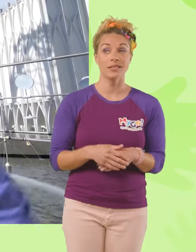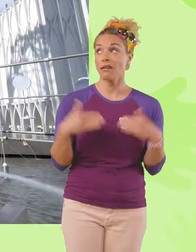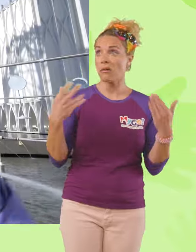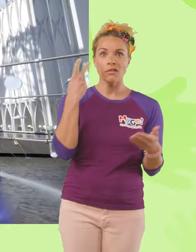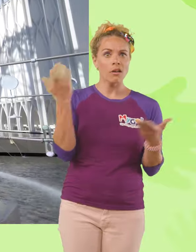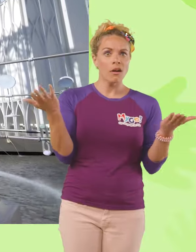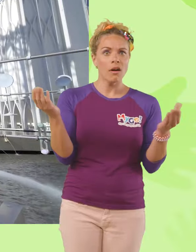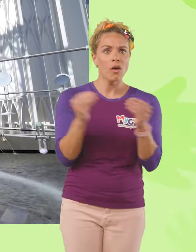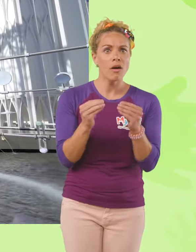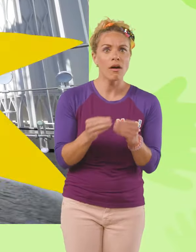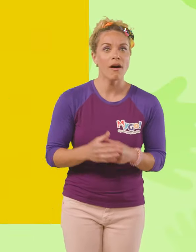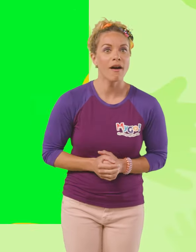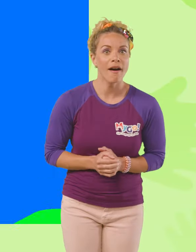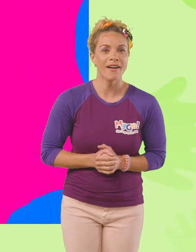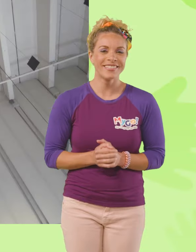around here.